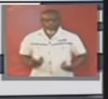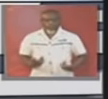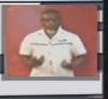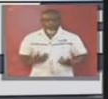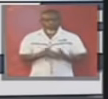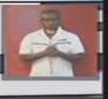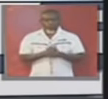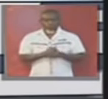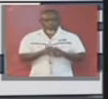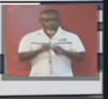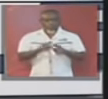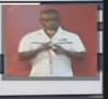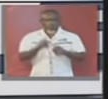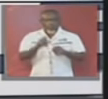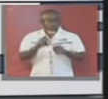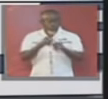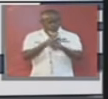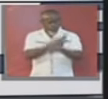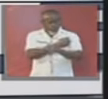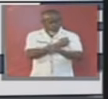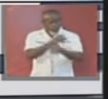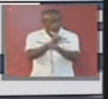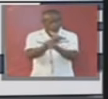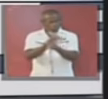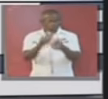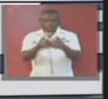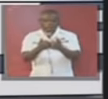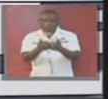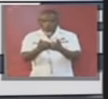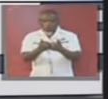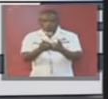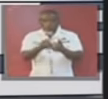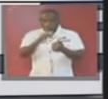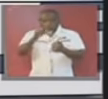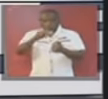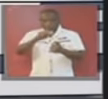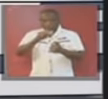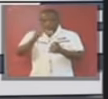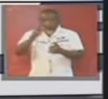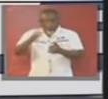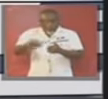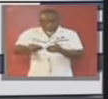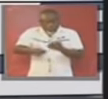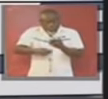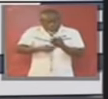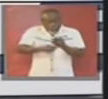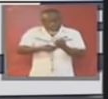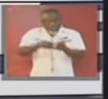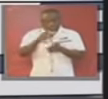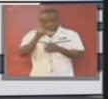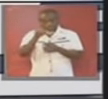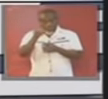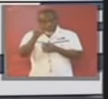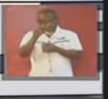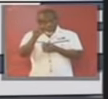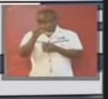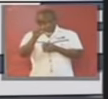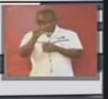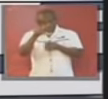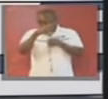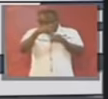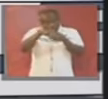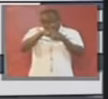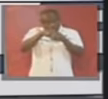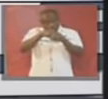vaccines work is that they do initially insert a DNA strand into the nucleus of the cells. However, once the